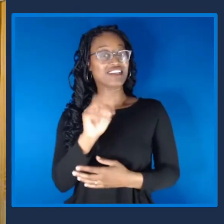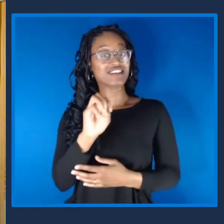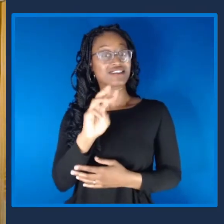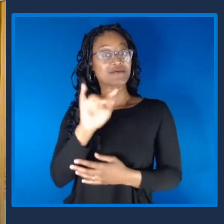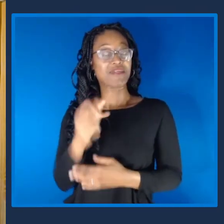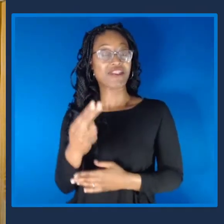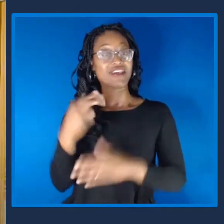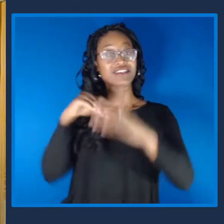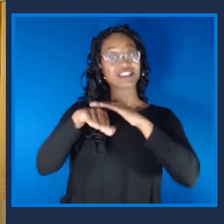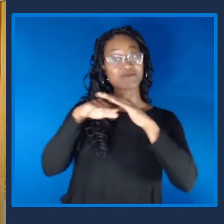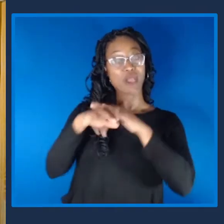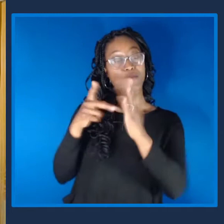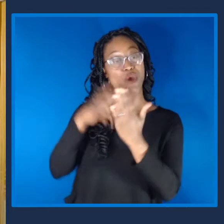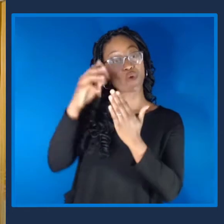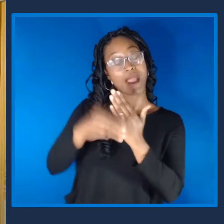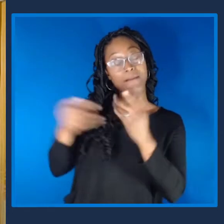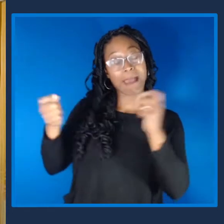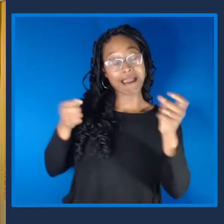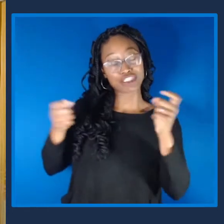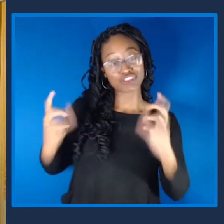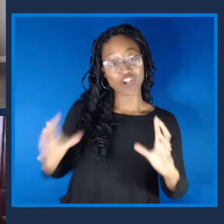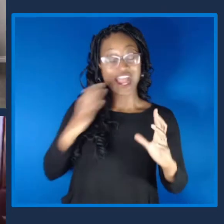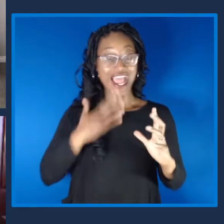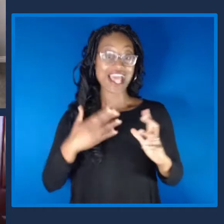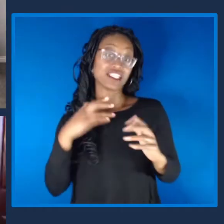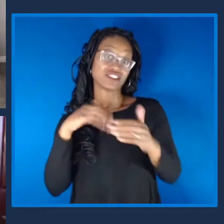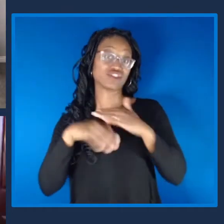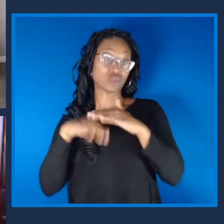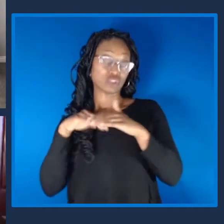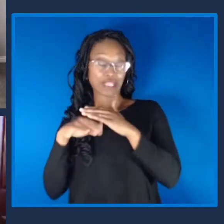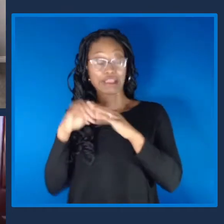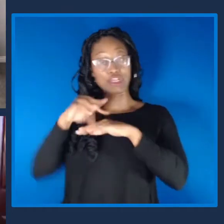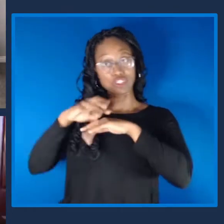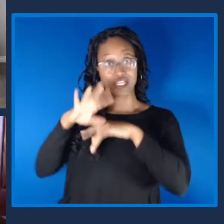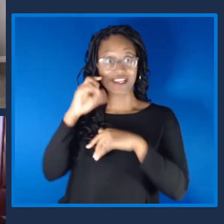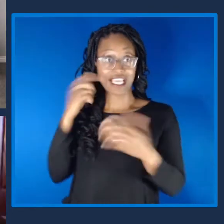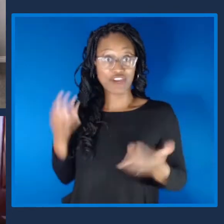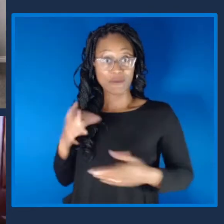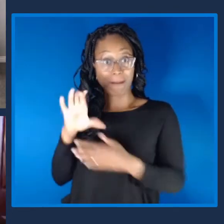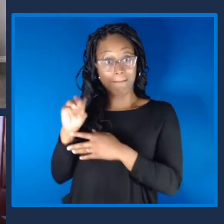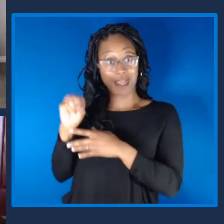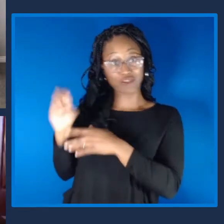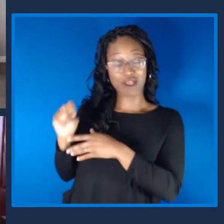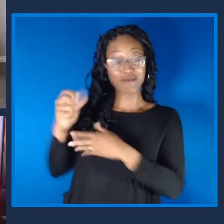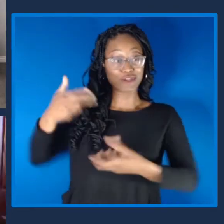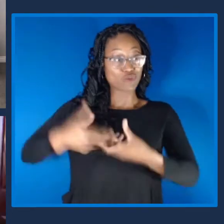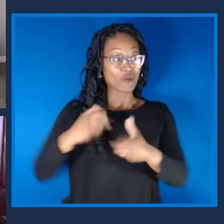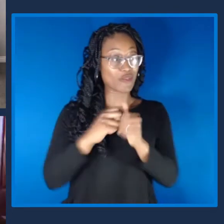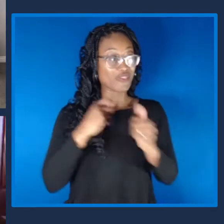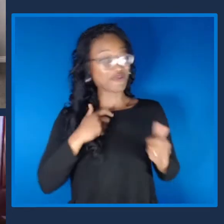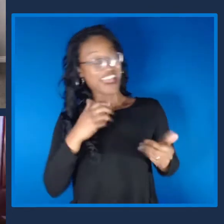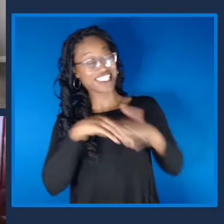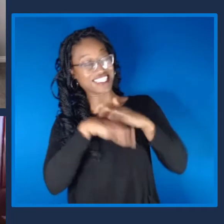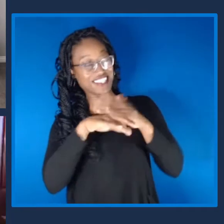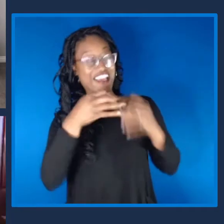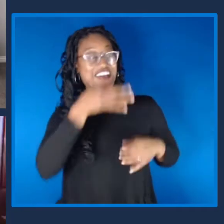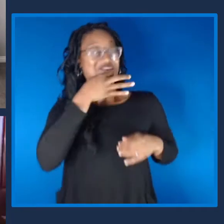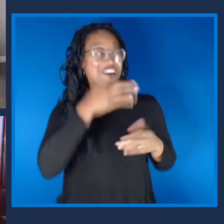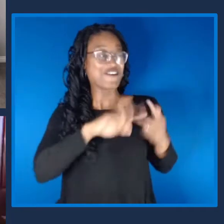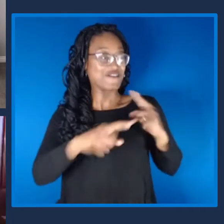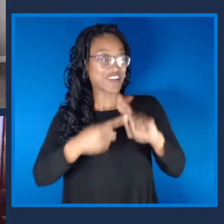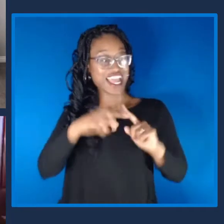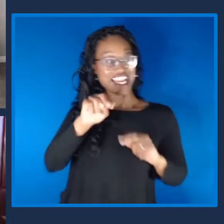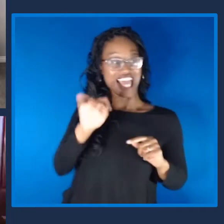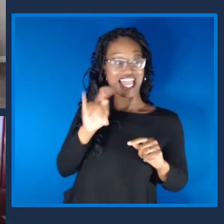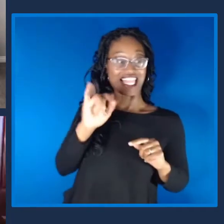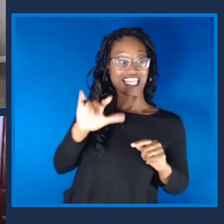program manager and subject matter expert for Microsoft. And I'm joined today by my accessibility expert friends, Natalie, Patrice Tucker from